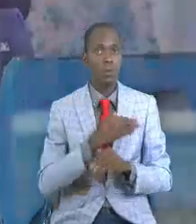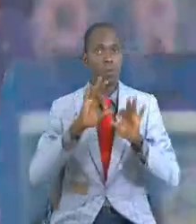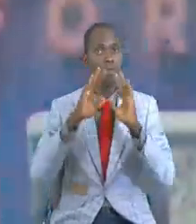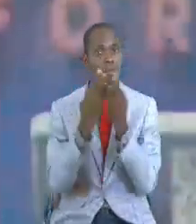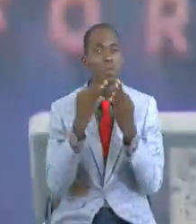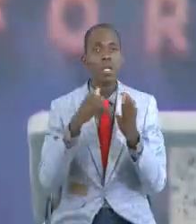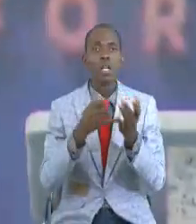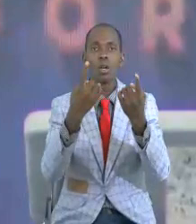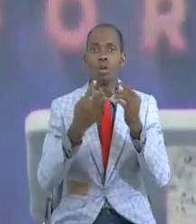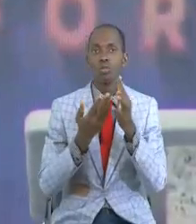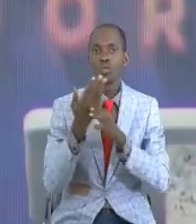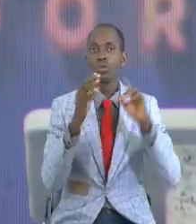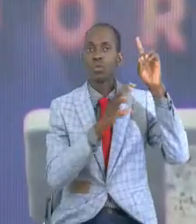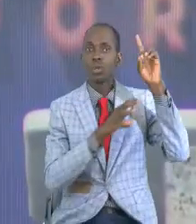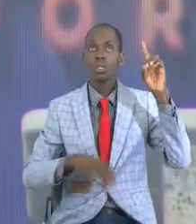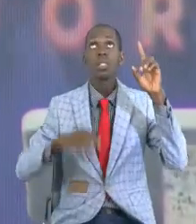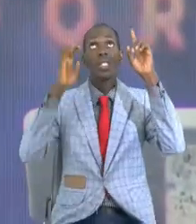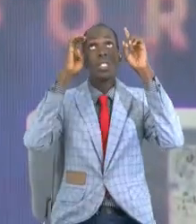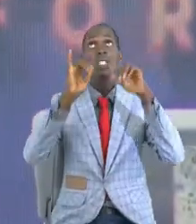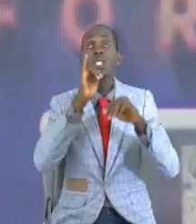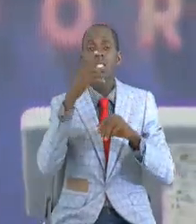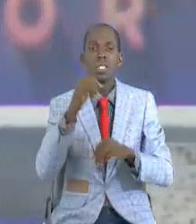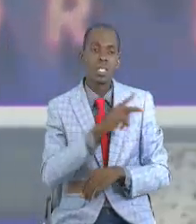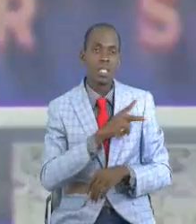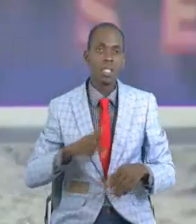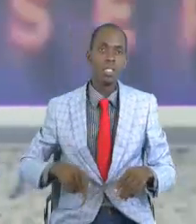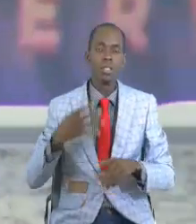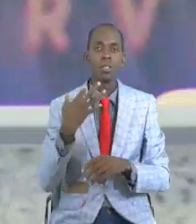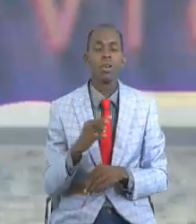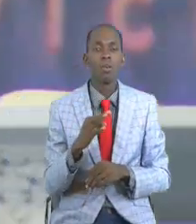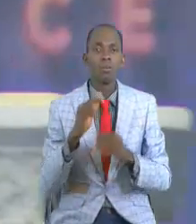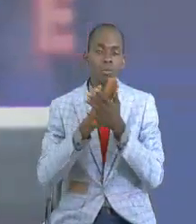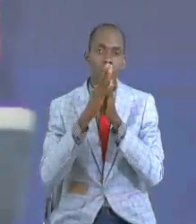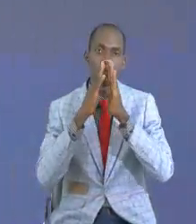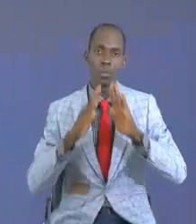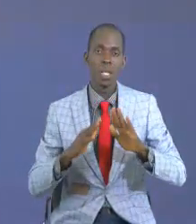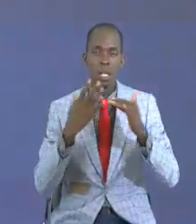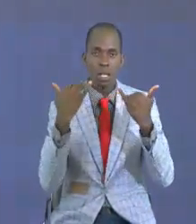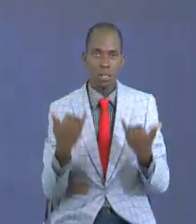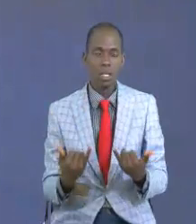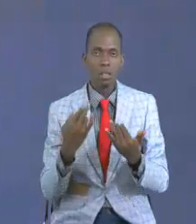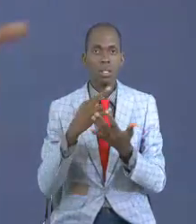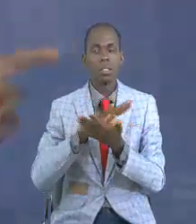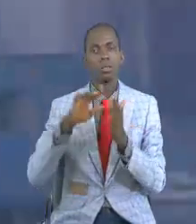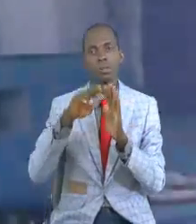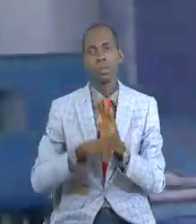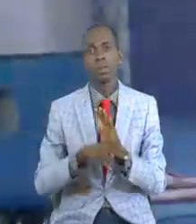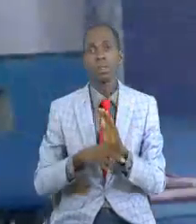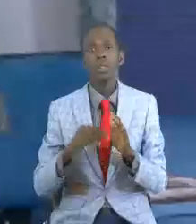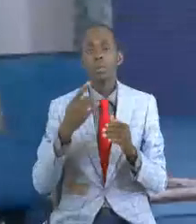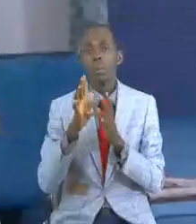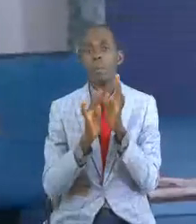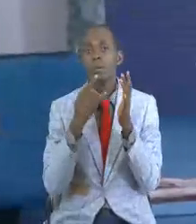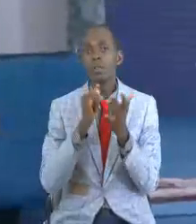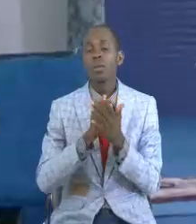Christ. He is the King of peace. And then righteousness, the Bible says, all have sinned and